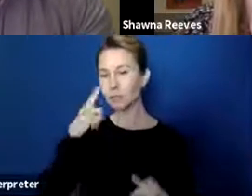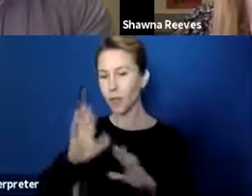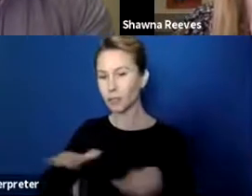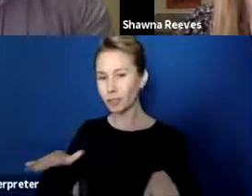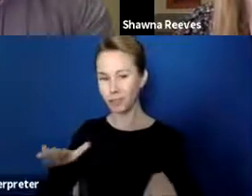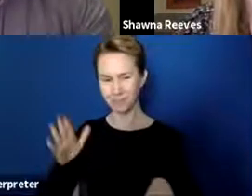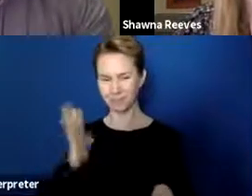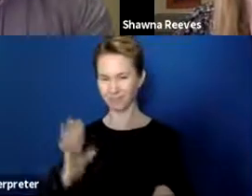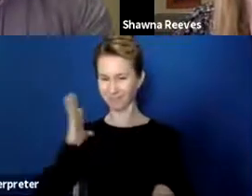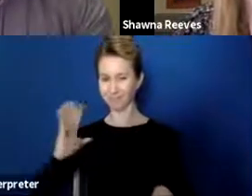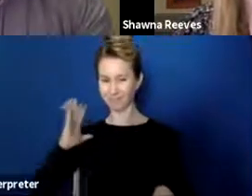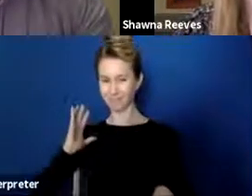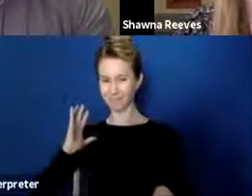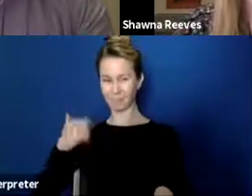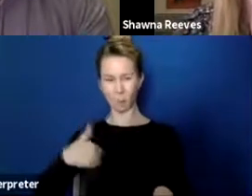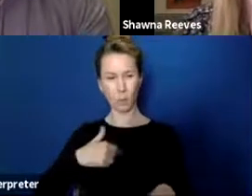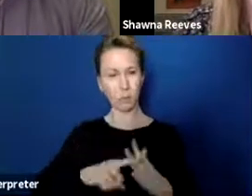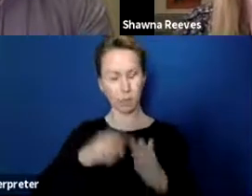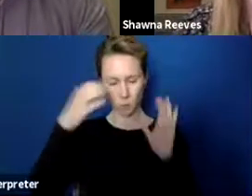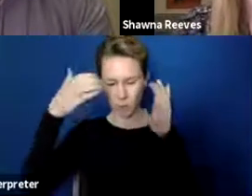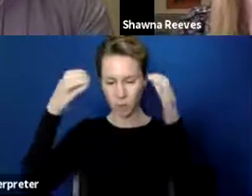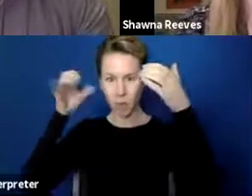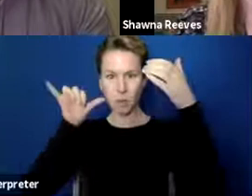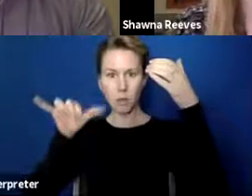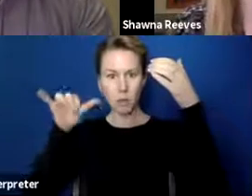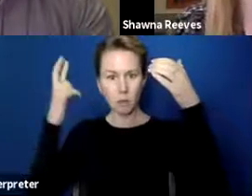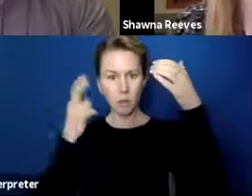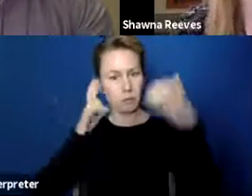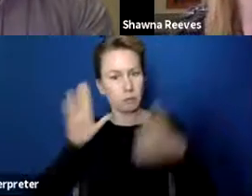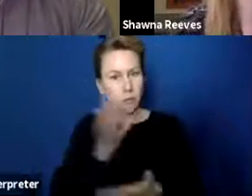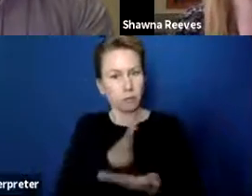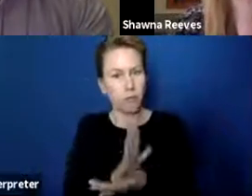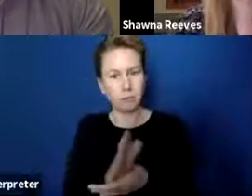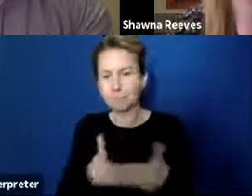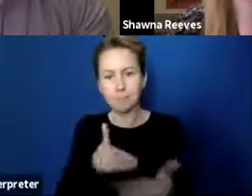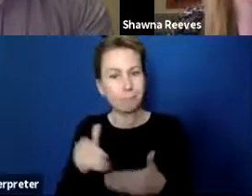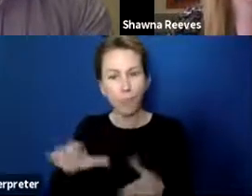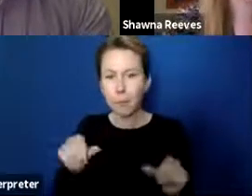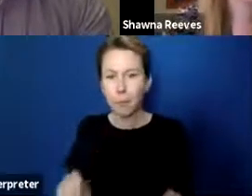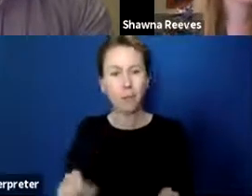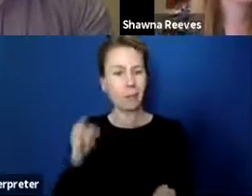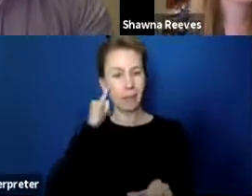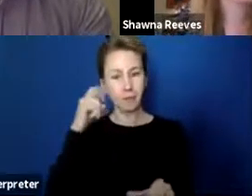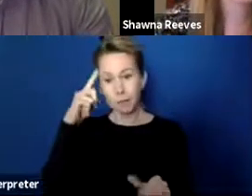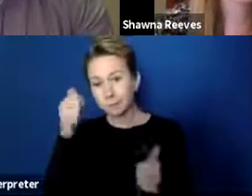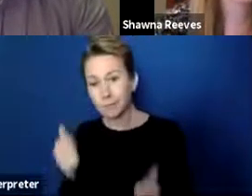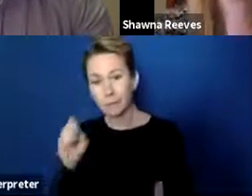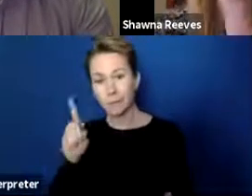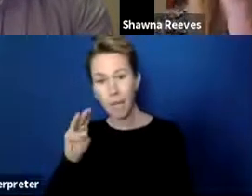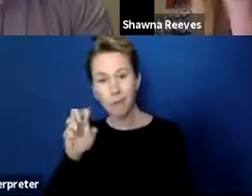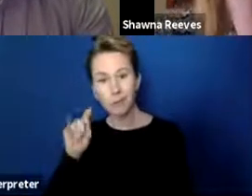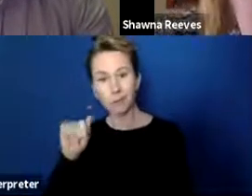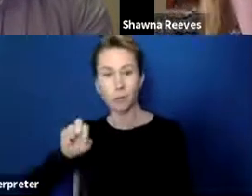bigger framing of elder justice because I think that elder justice is sort of at the place of sort of like justice for children was at